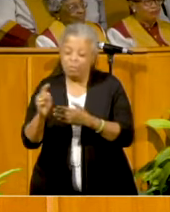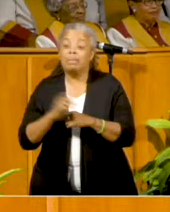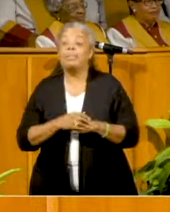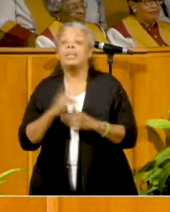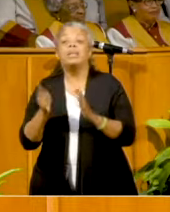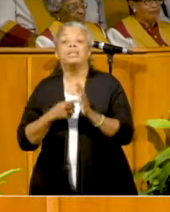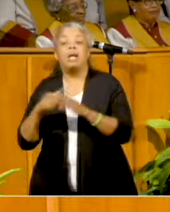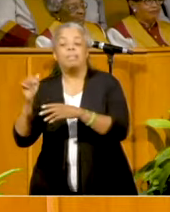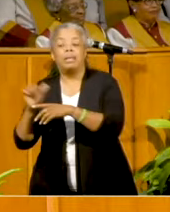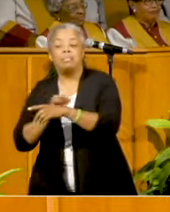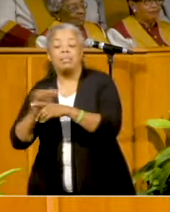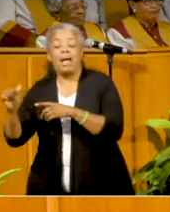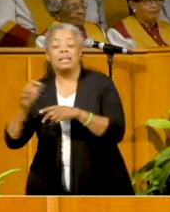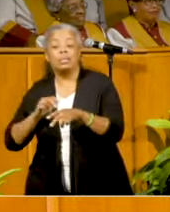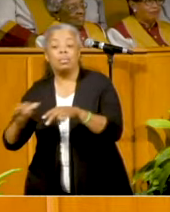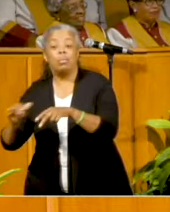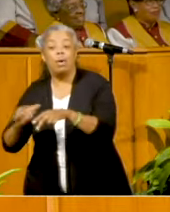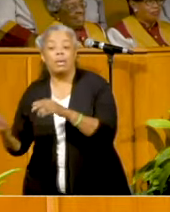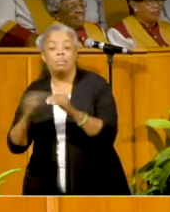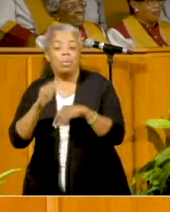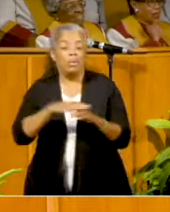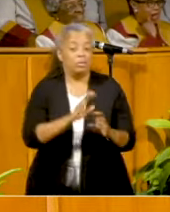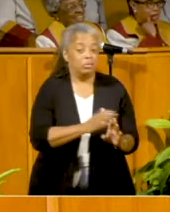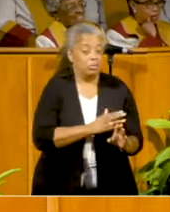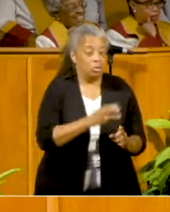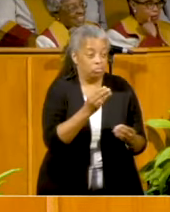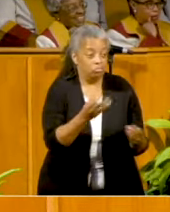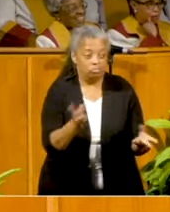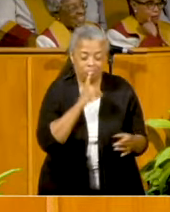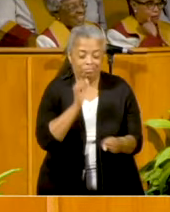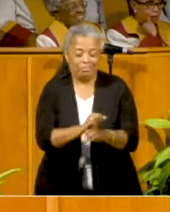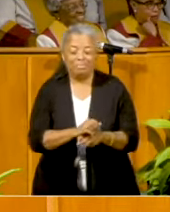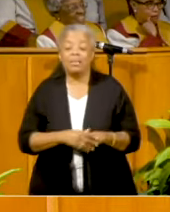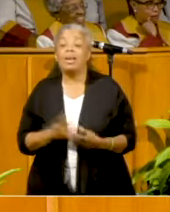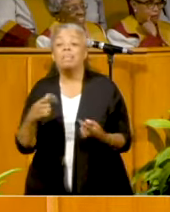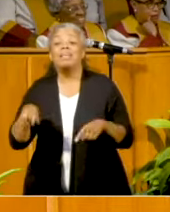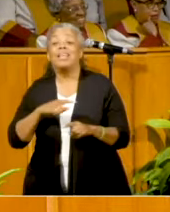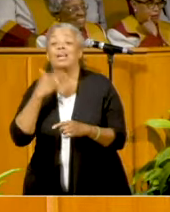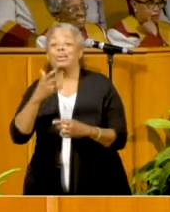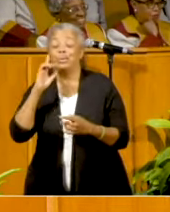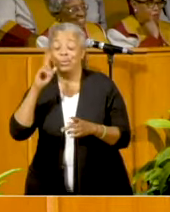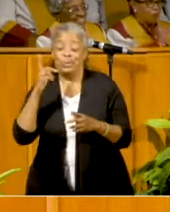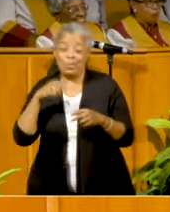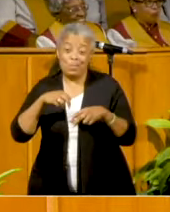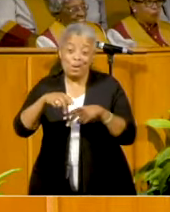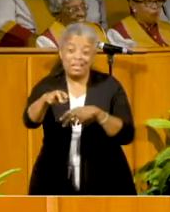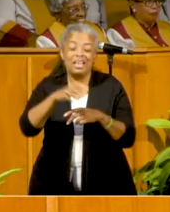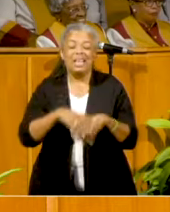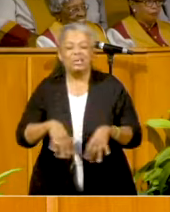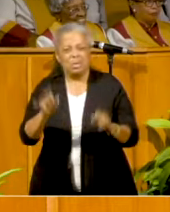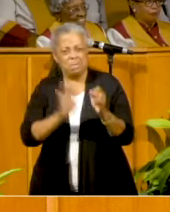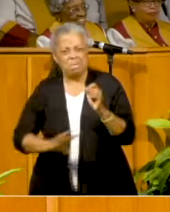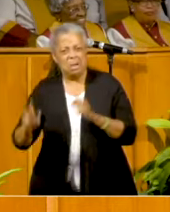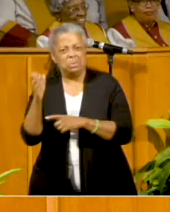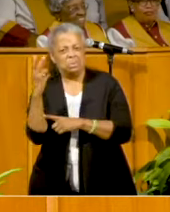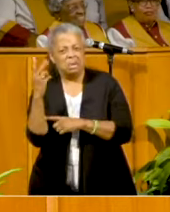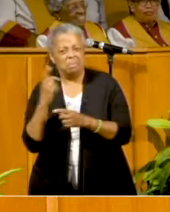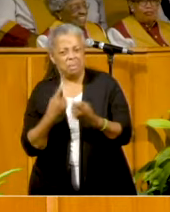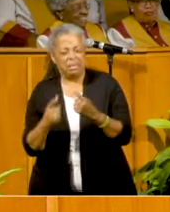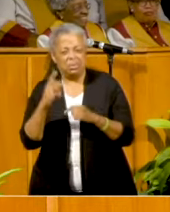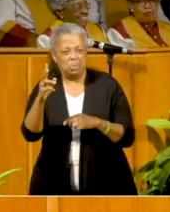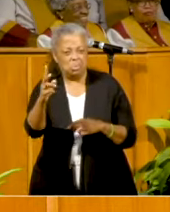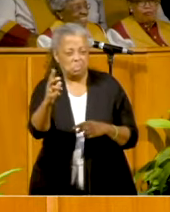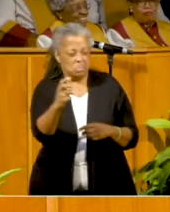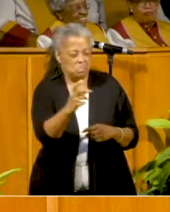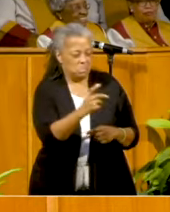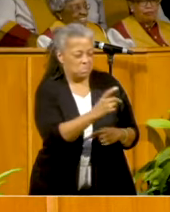Sometimes they rehearsed that more than the songs, but you know, they look good coming in. It took them about 12 minutes, but they look good